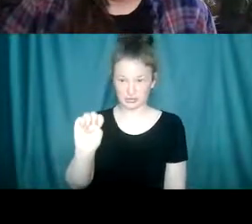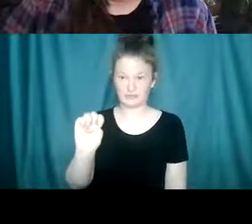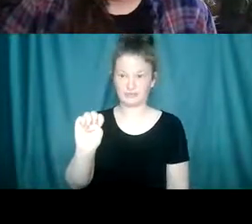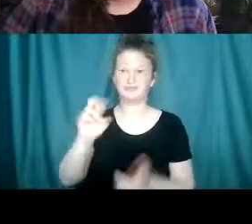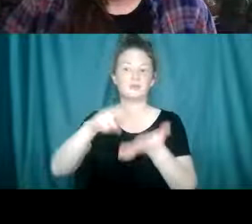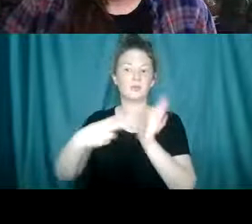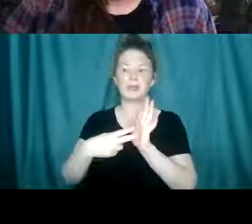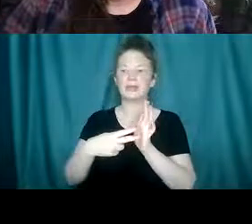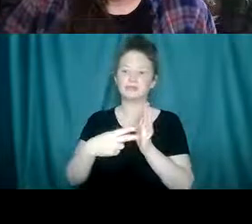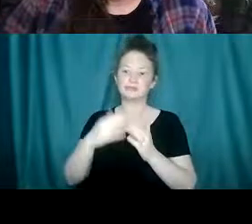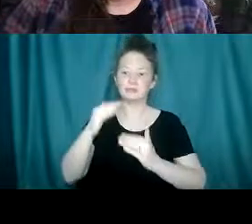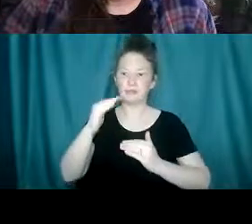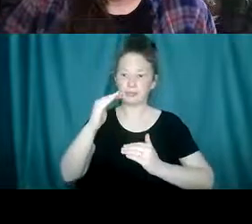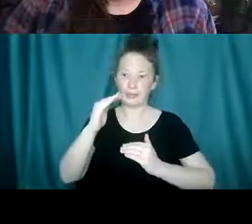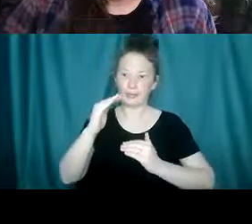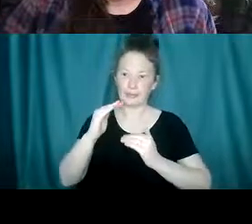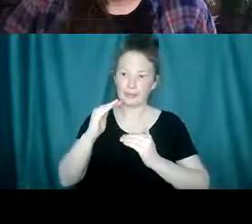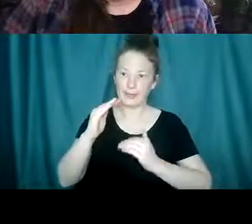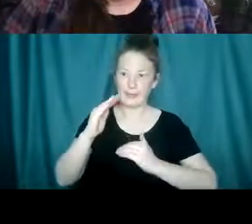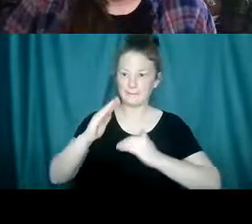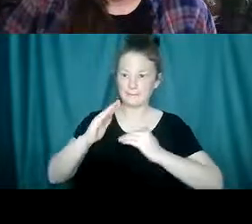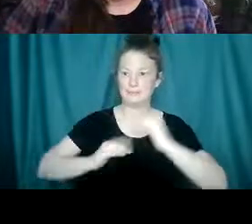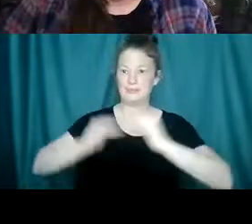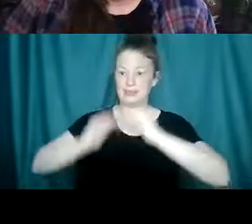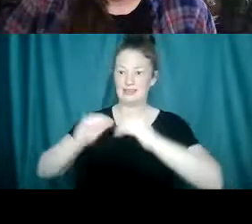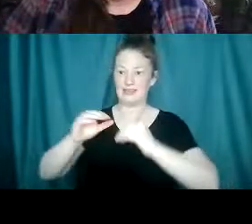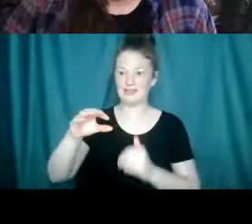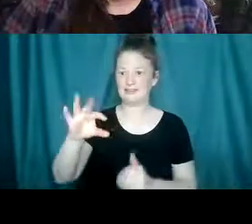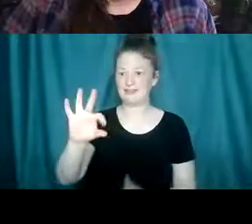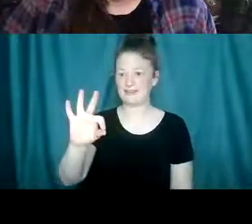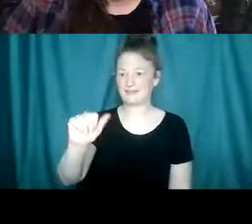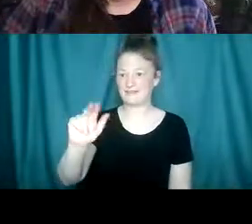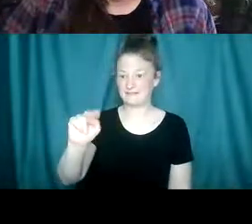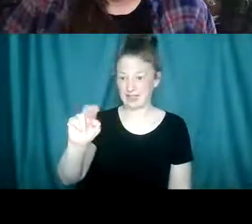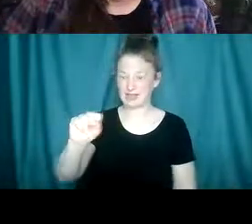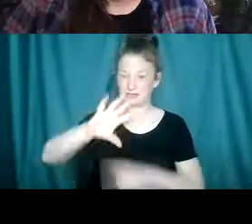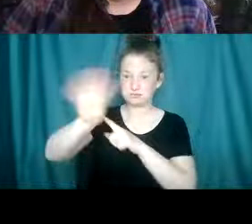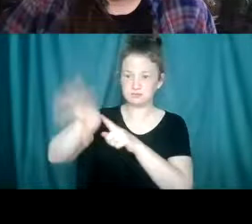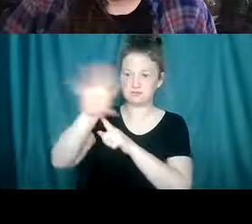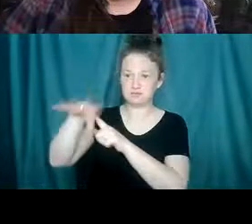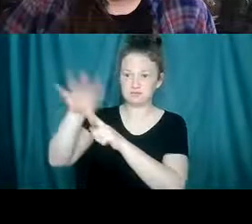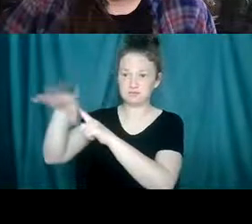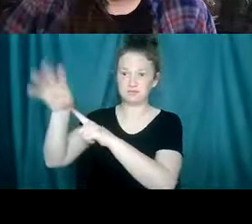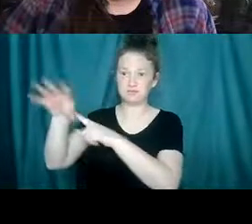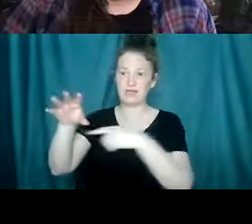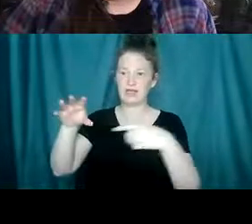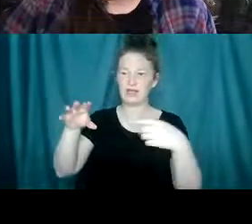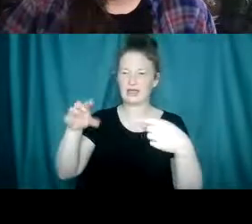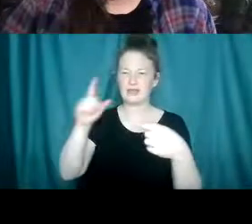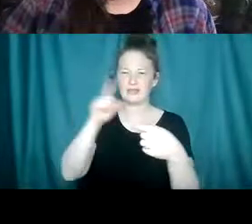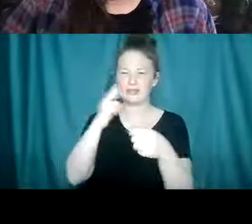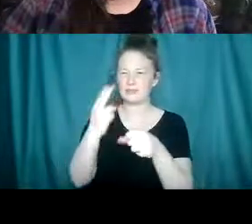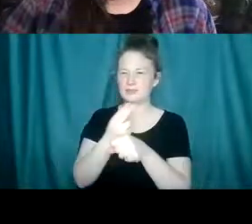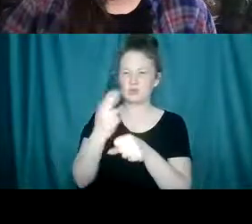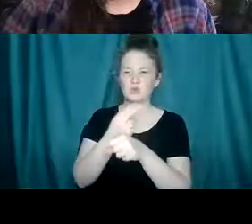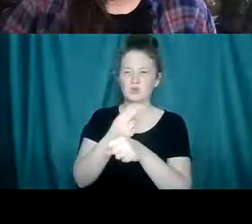a lot of big fans and then they pump air through it. And then in these fans, I think they use some sort of catalyst to